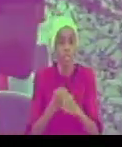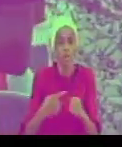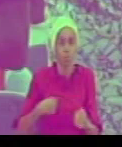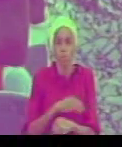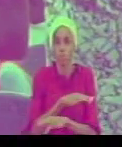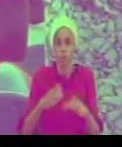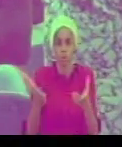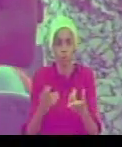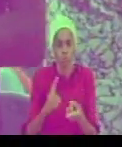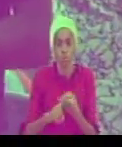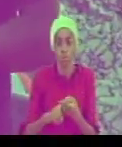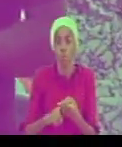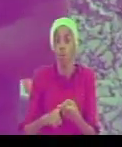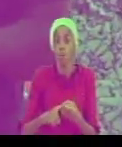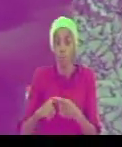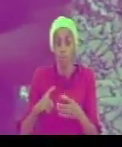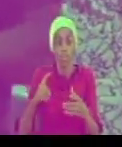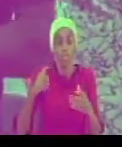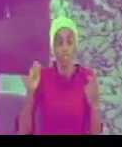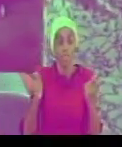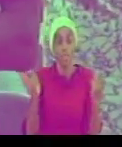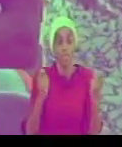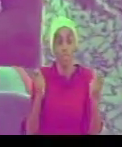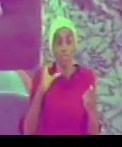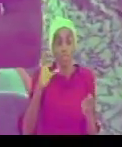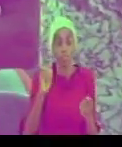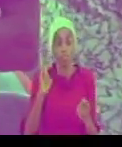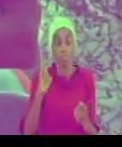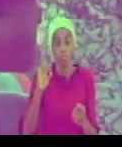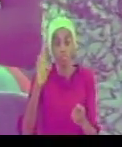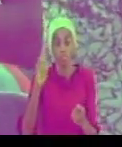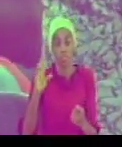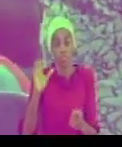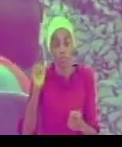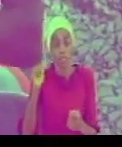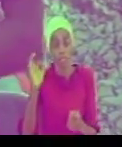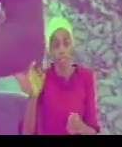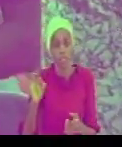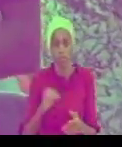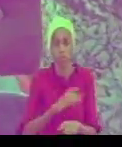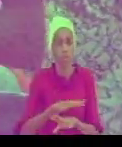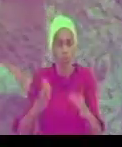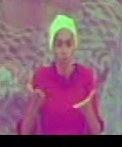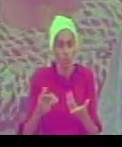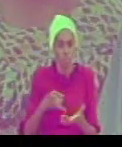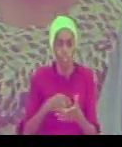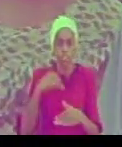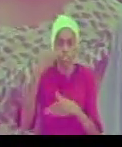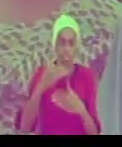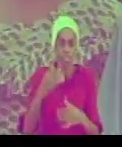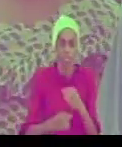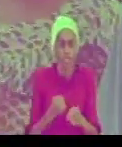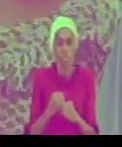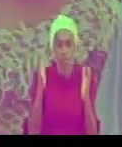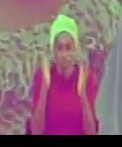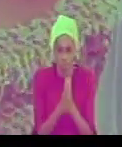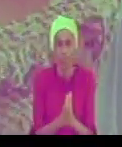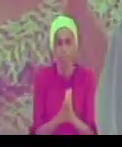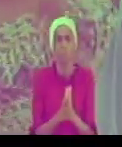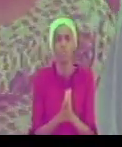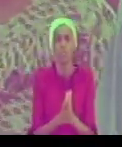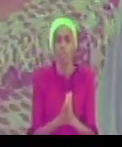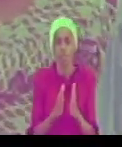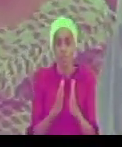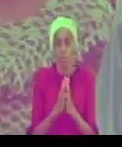COVID. Next year, we don't want any tornado. Open your mouth and pray. Open your mouth and pray. Thank God for those that are